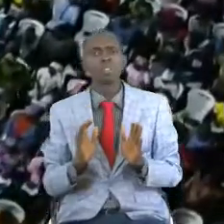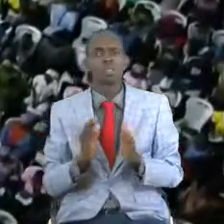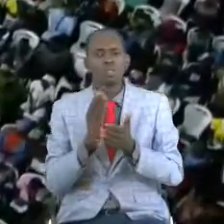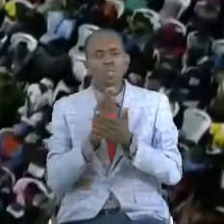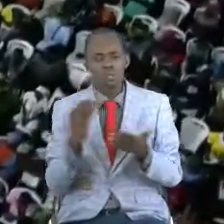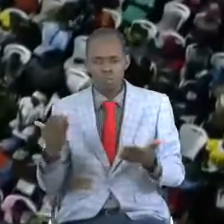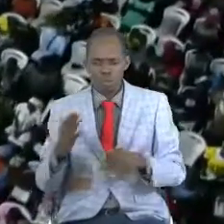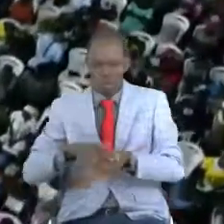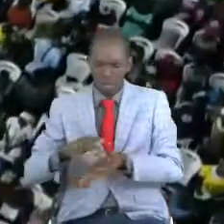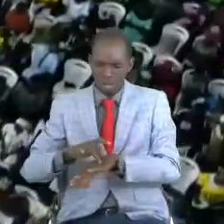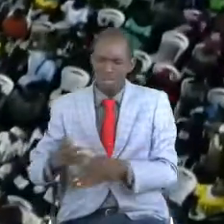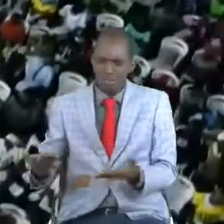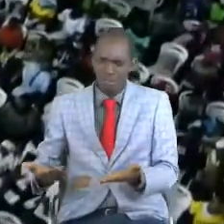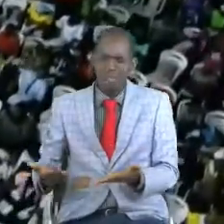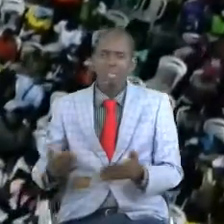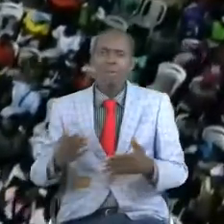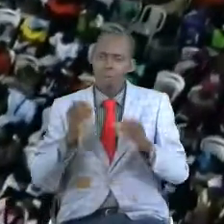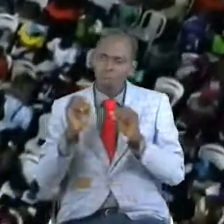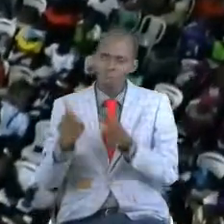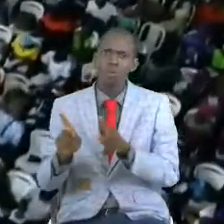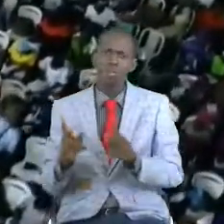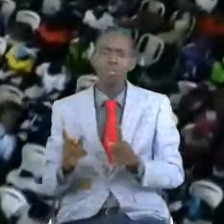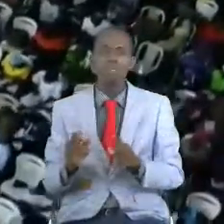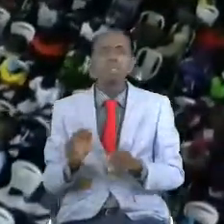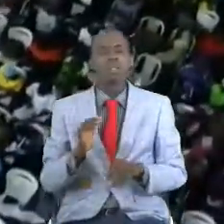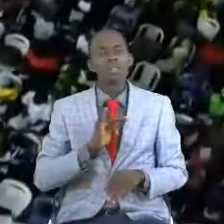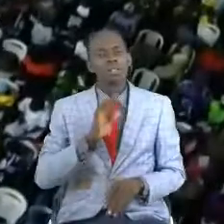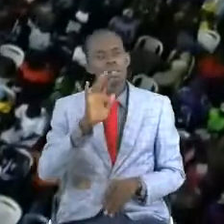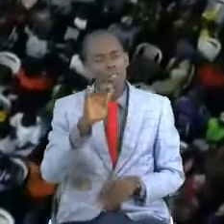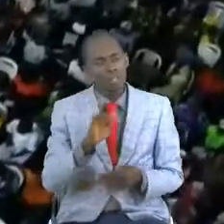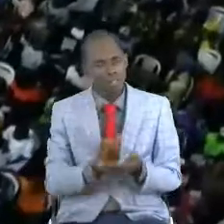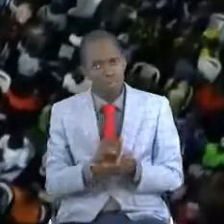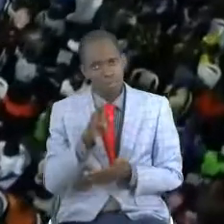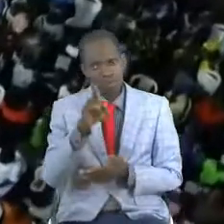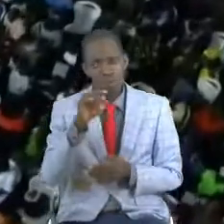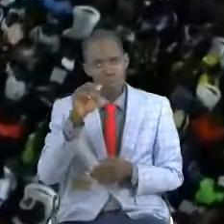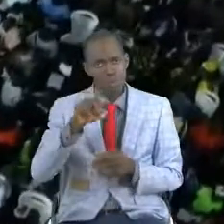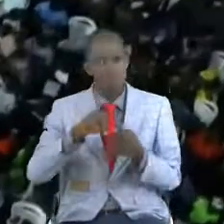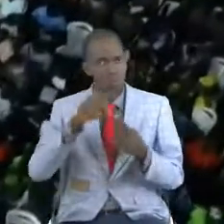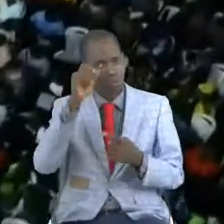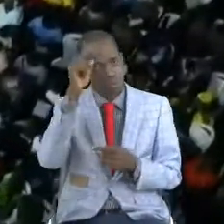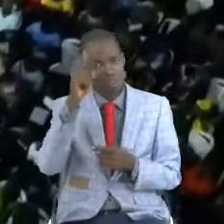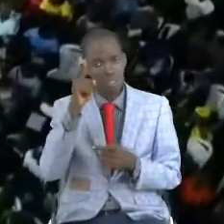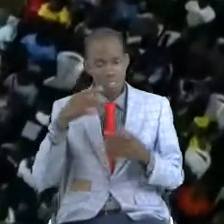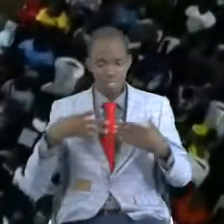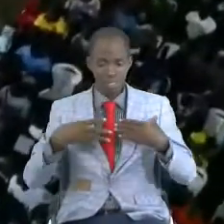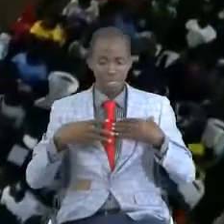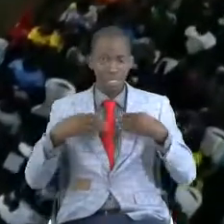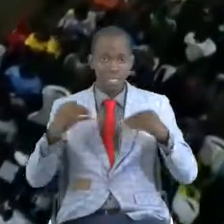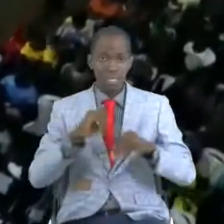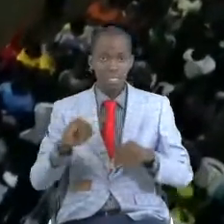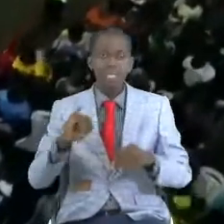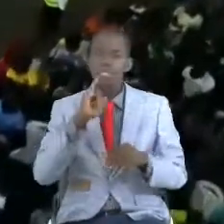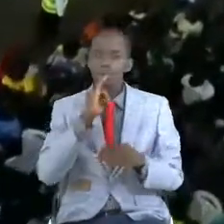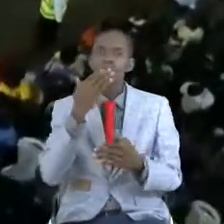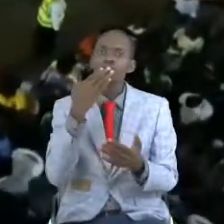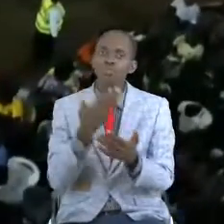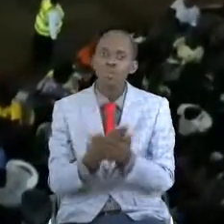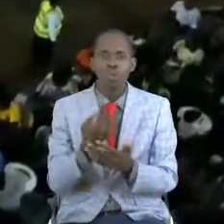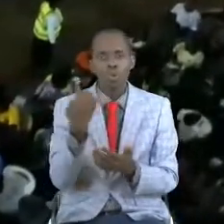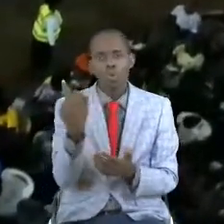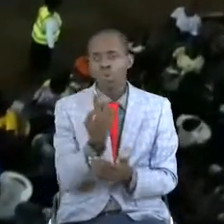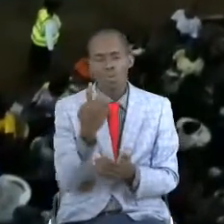earth. And I say, my friend, you understand? Healing is good only for the earth.